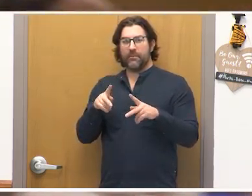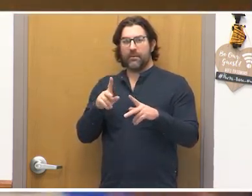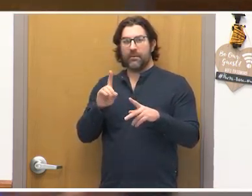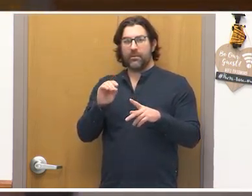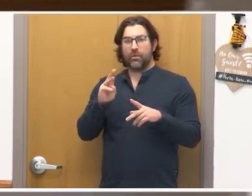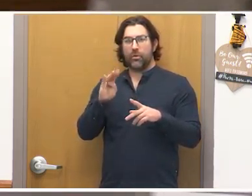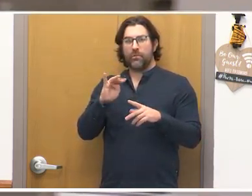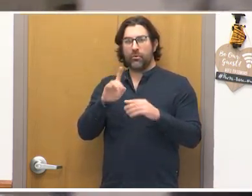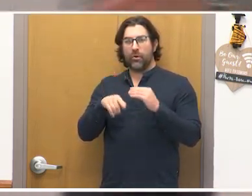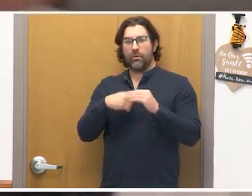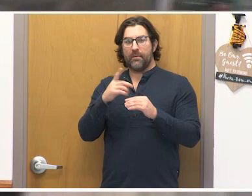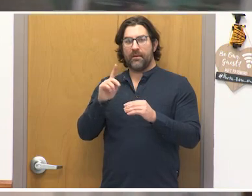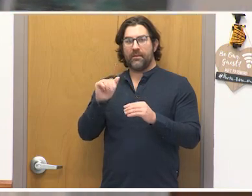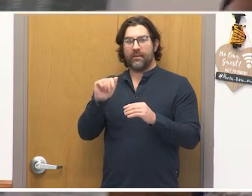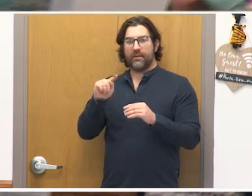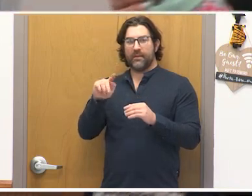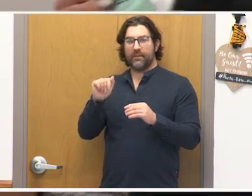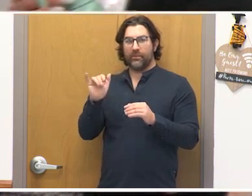data as well.